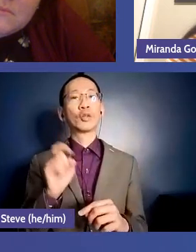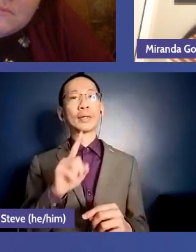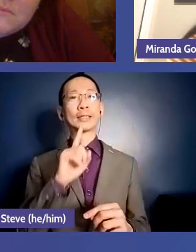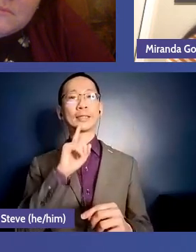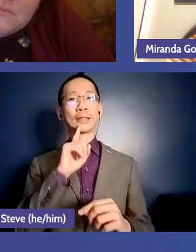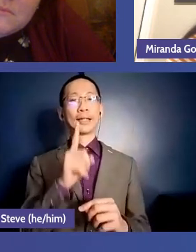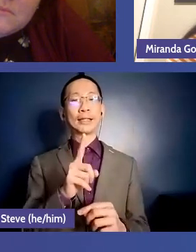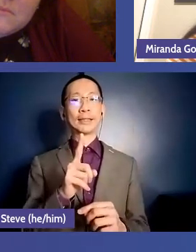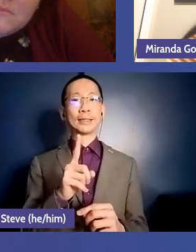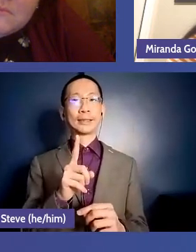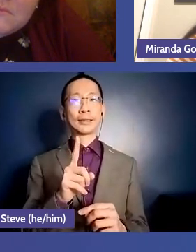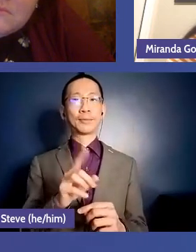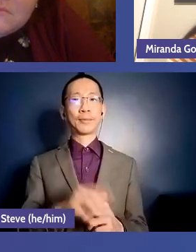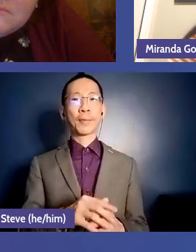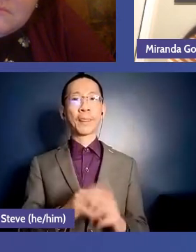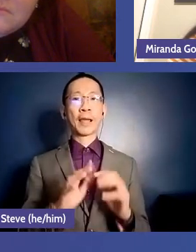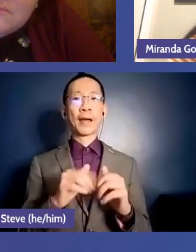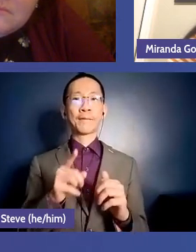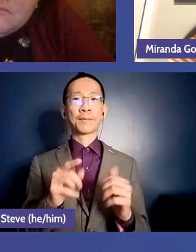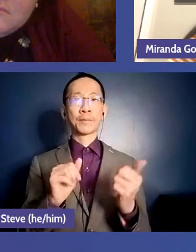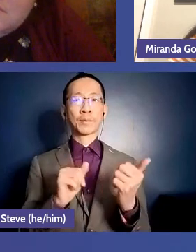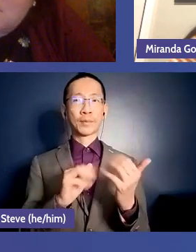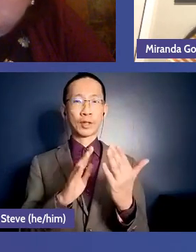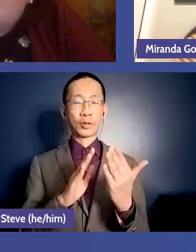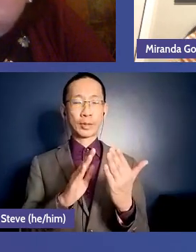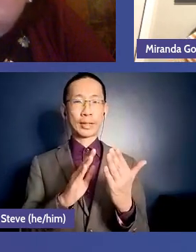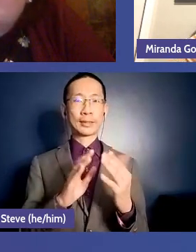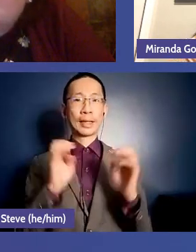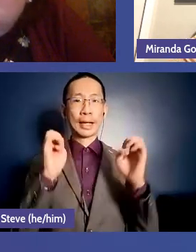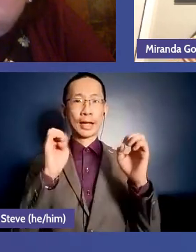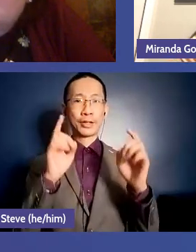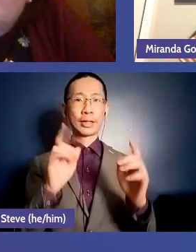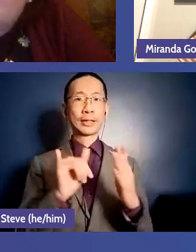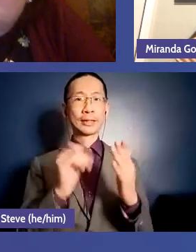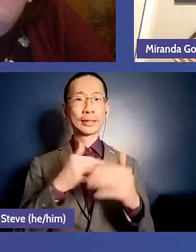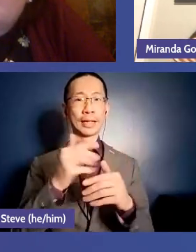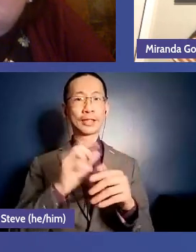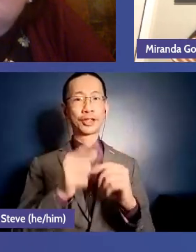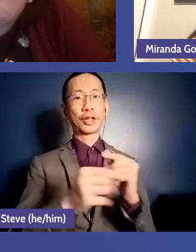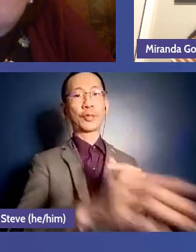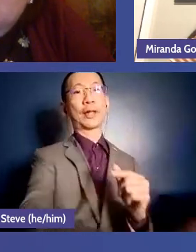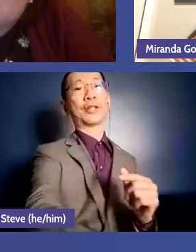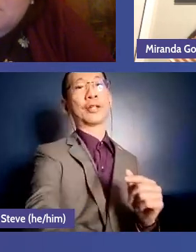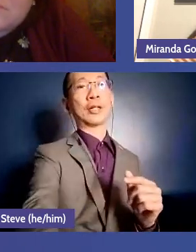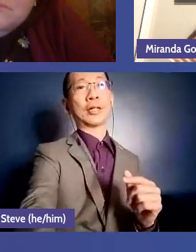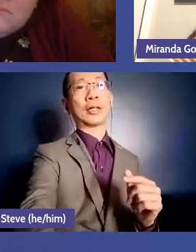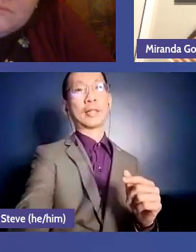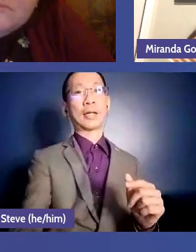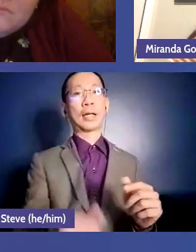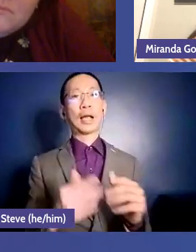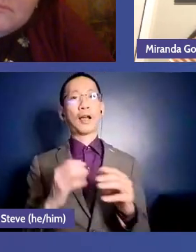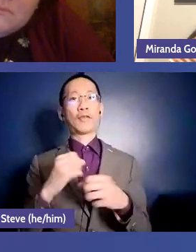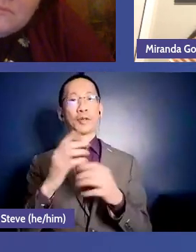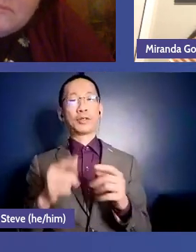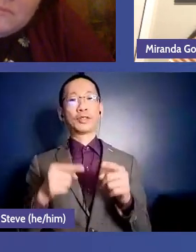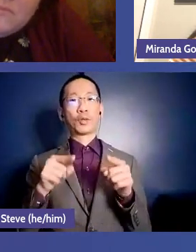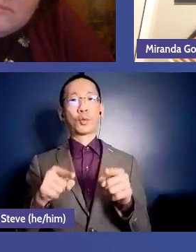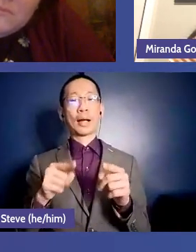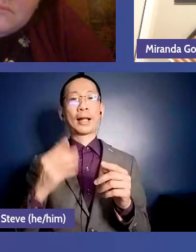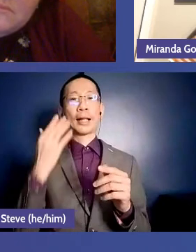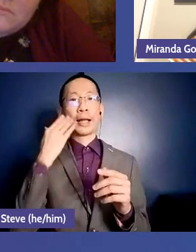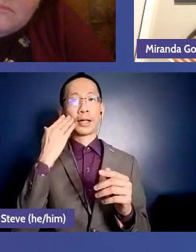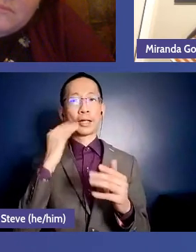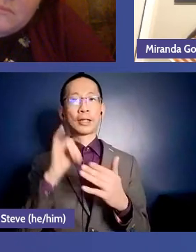is, how do you address educating this next generation of producers while acknowledging that some